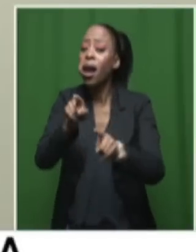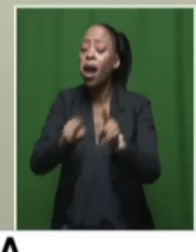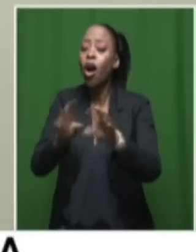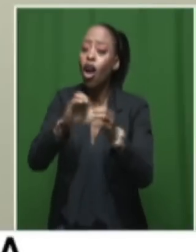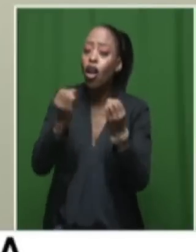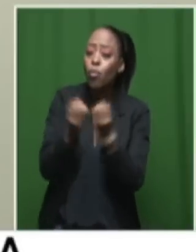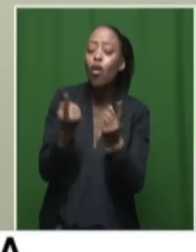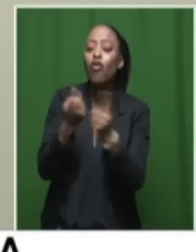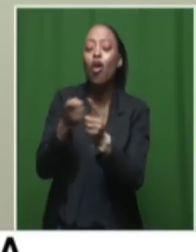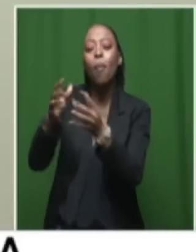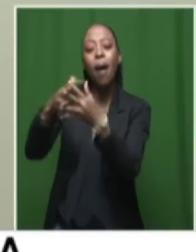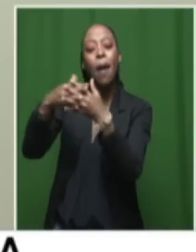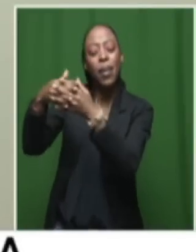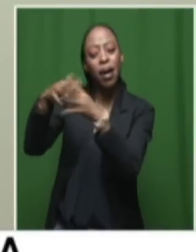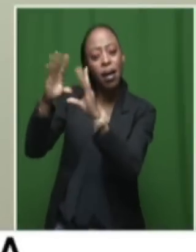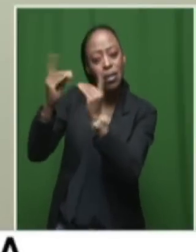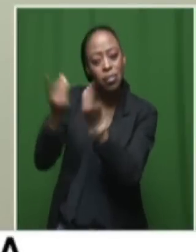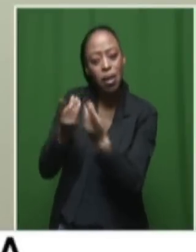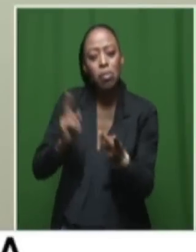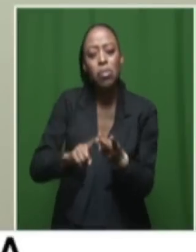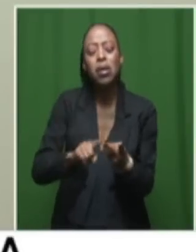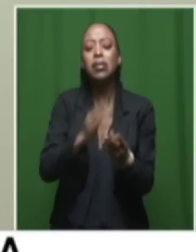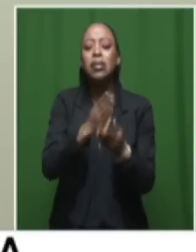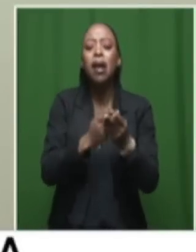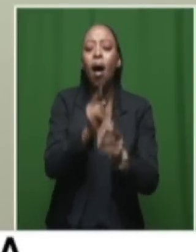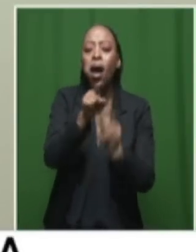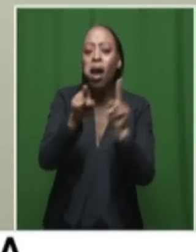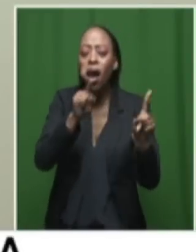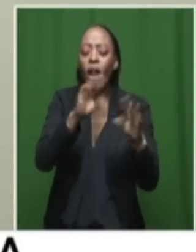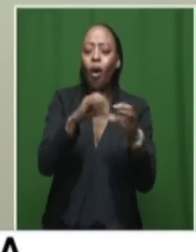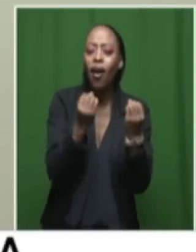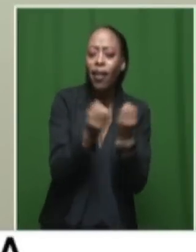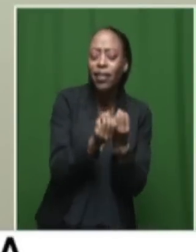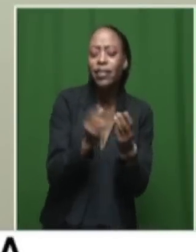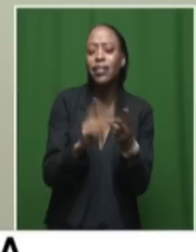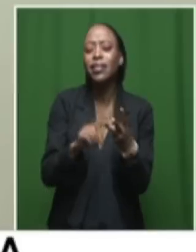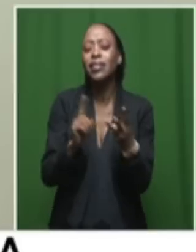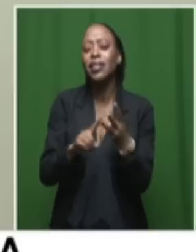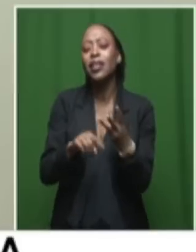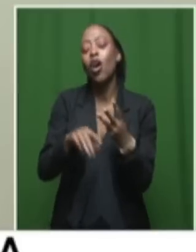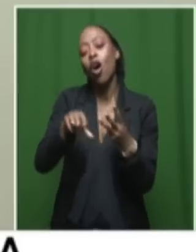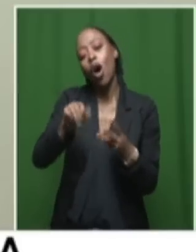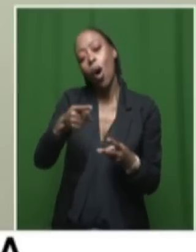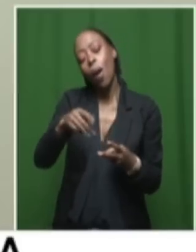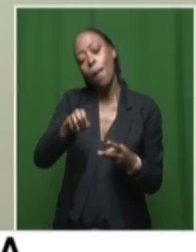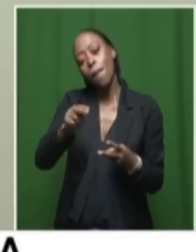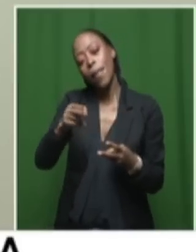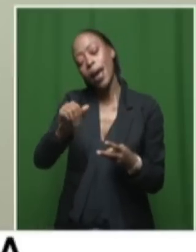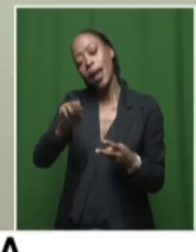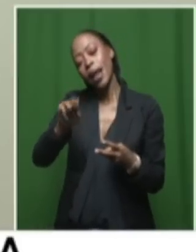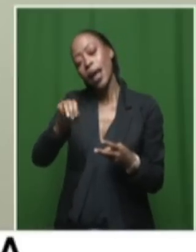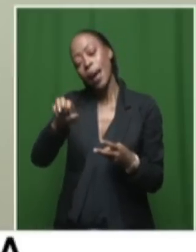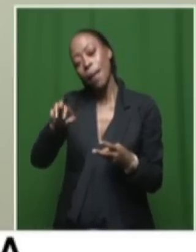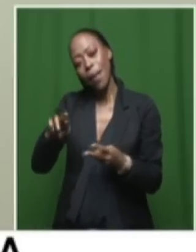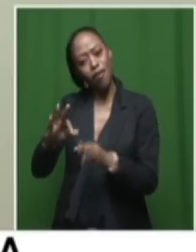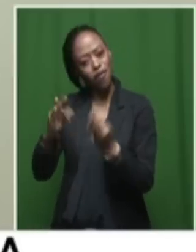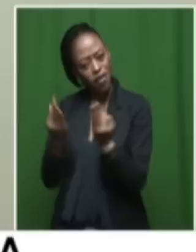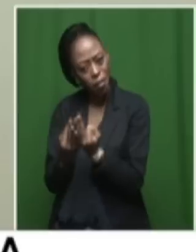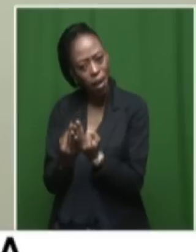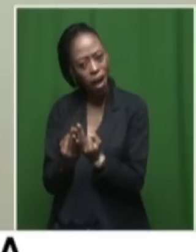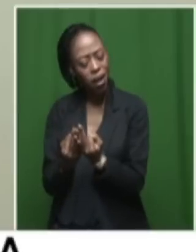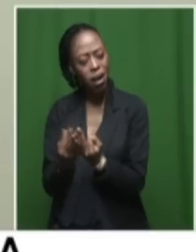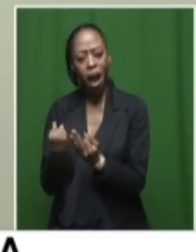State Department, some from the Open Society Foundation, some from the Oppenheimer family, and, various other